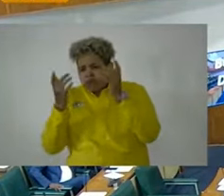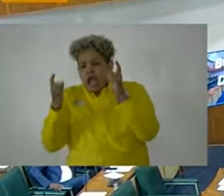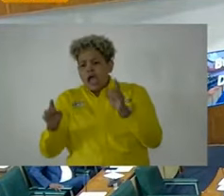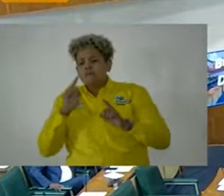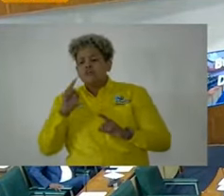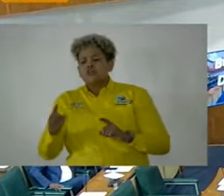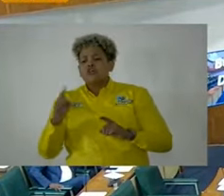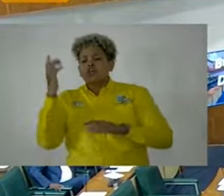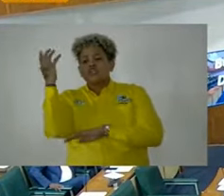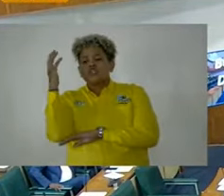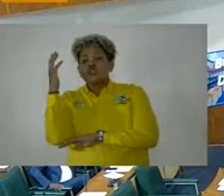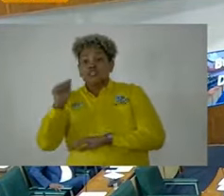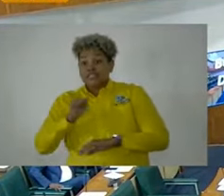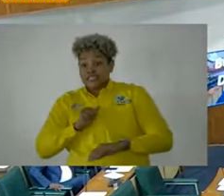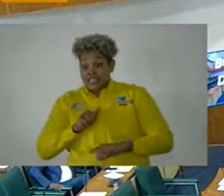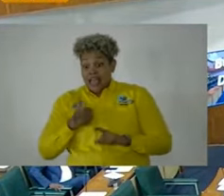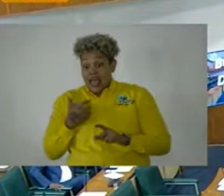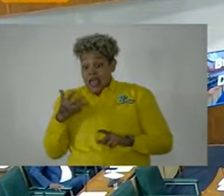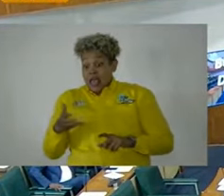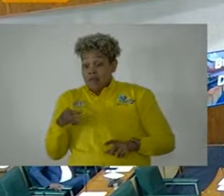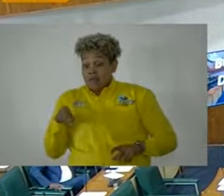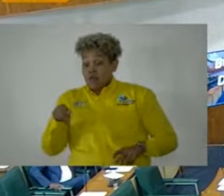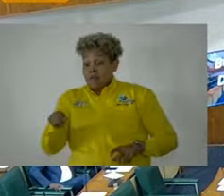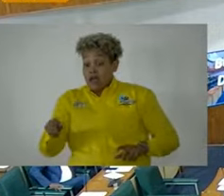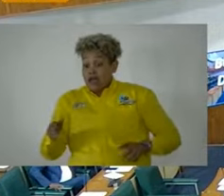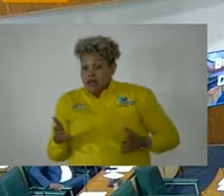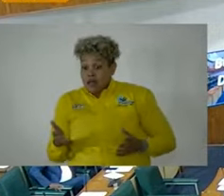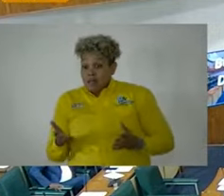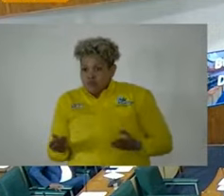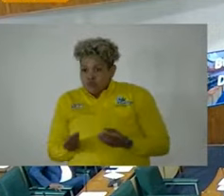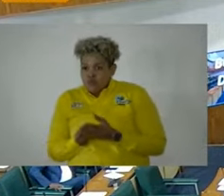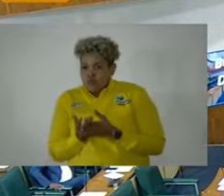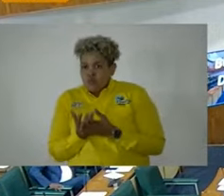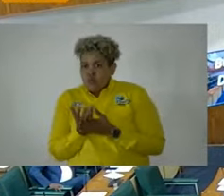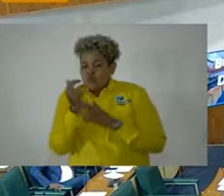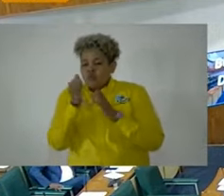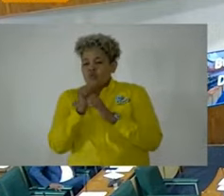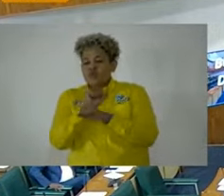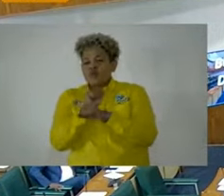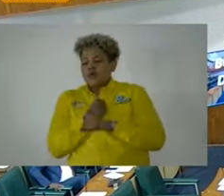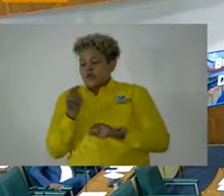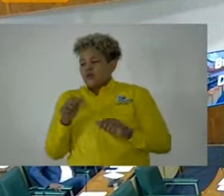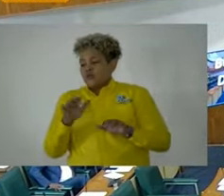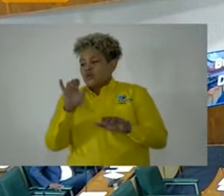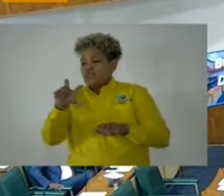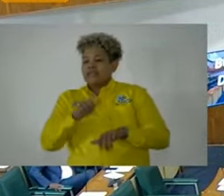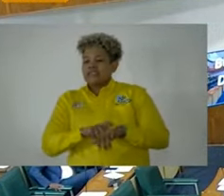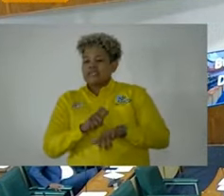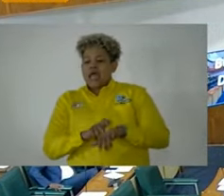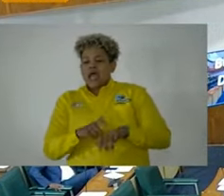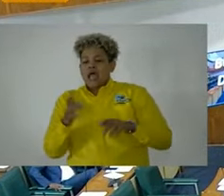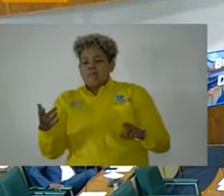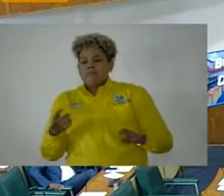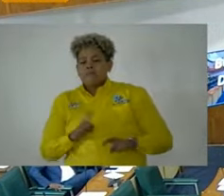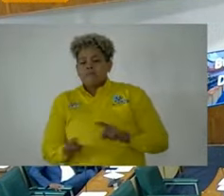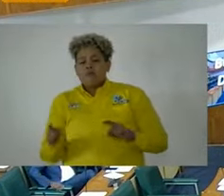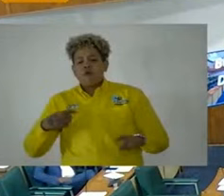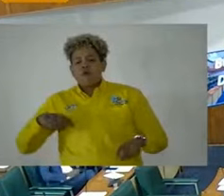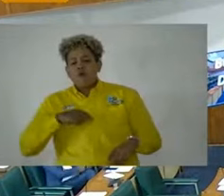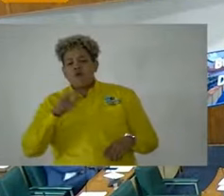tree that I helped to plant and nurture with the work I did in that time. But we